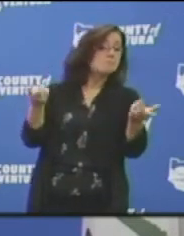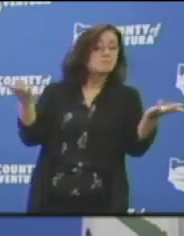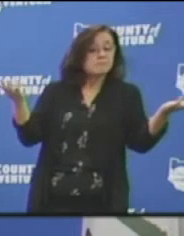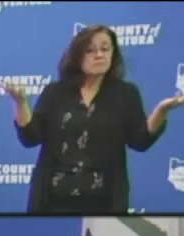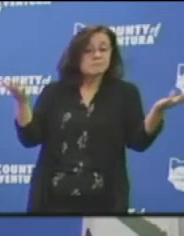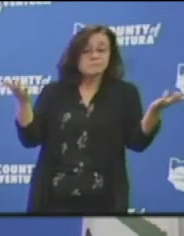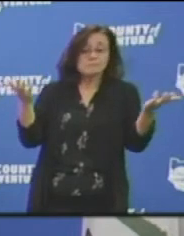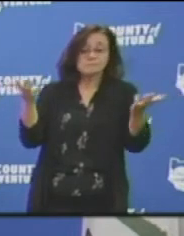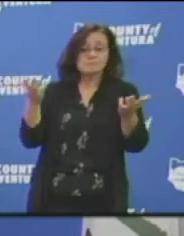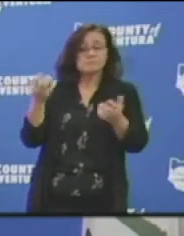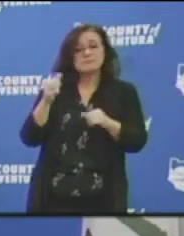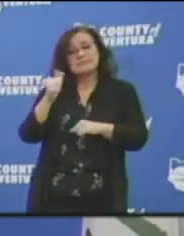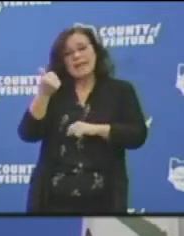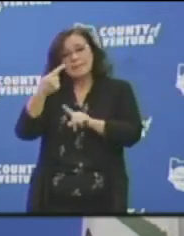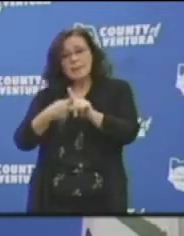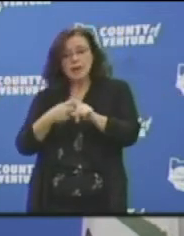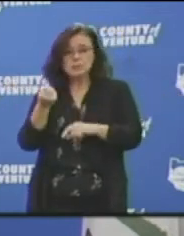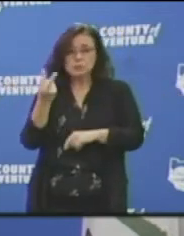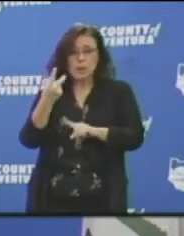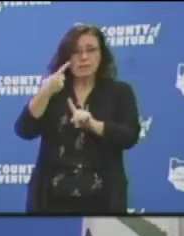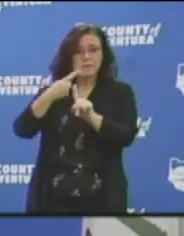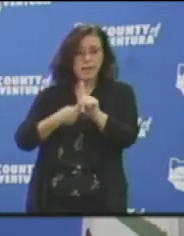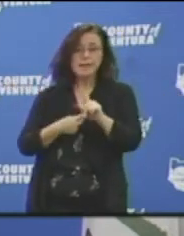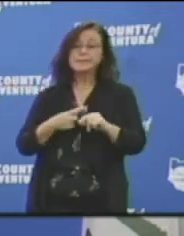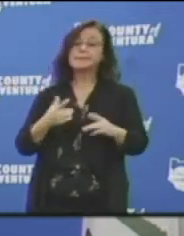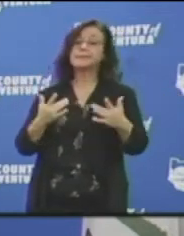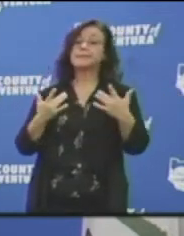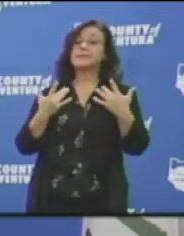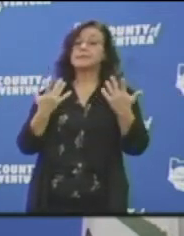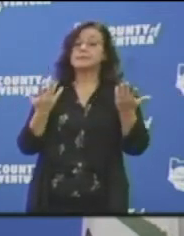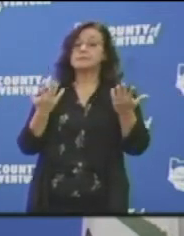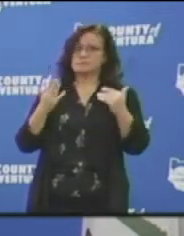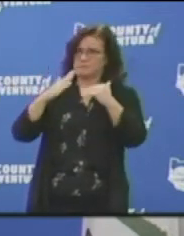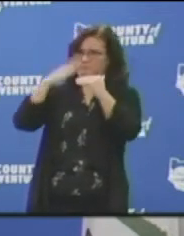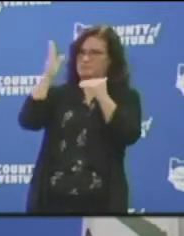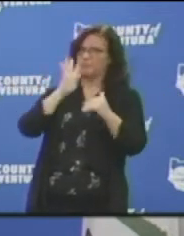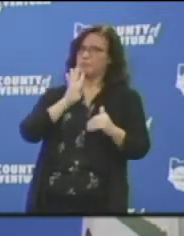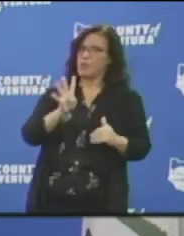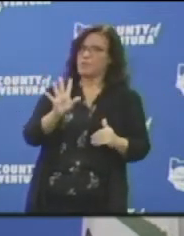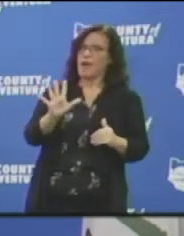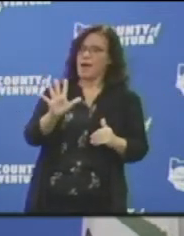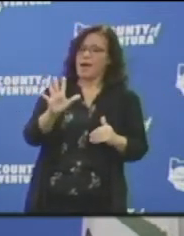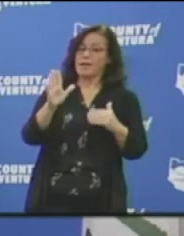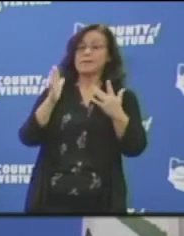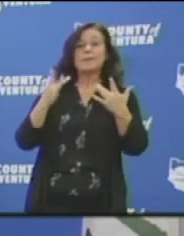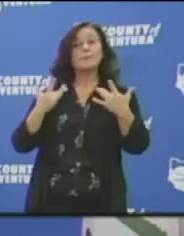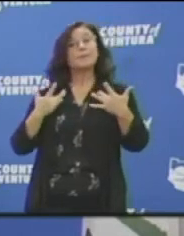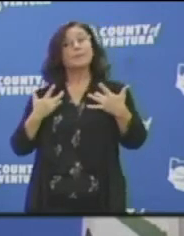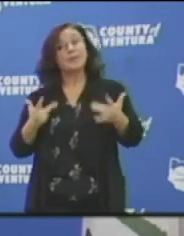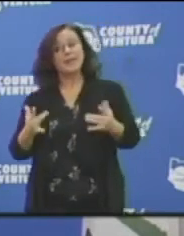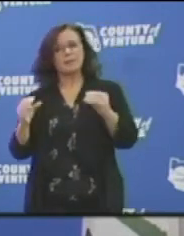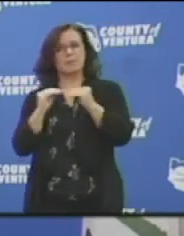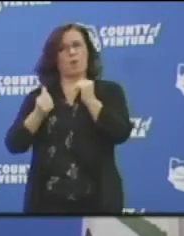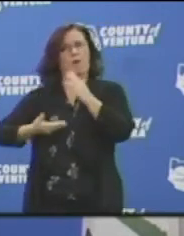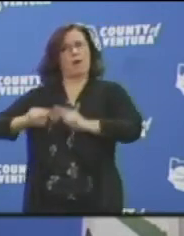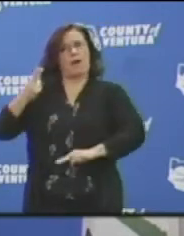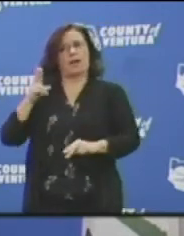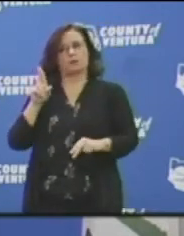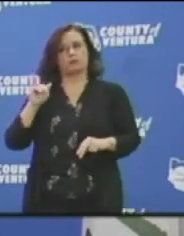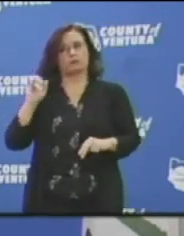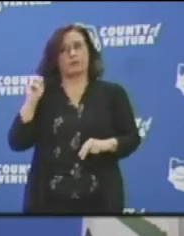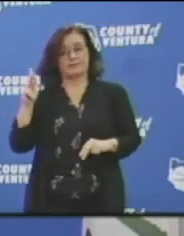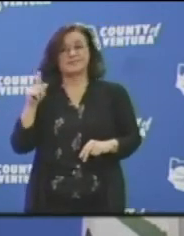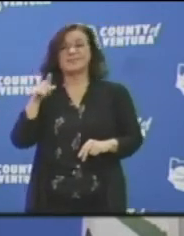months are more likely to die, 45 and older, are more likely to die of COVID-19 than a